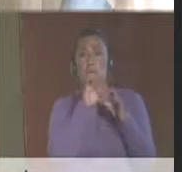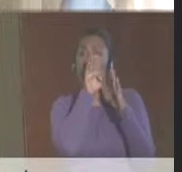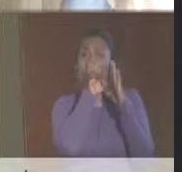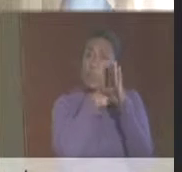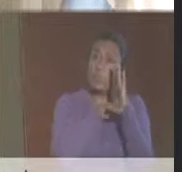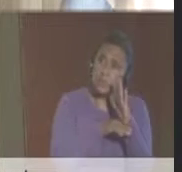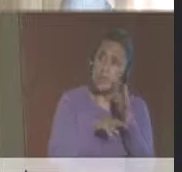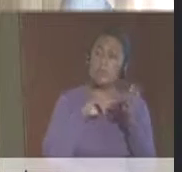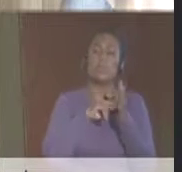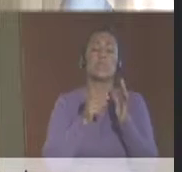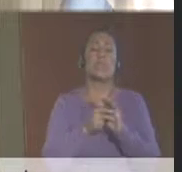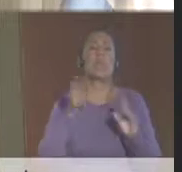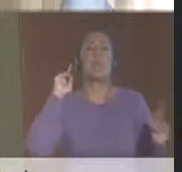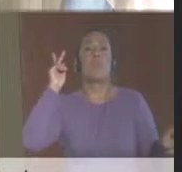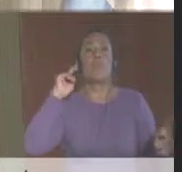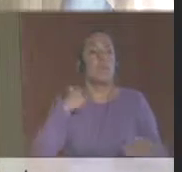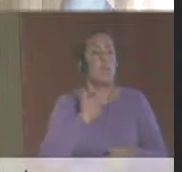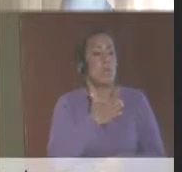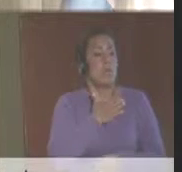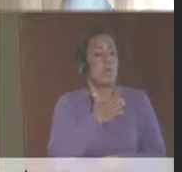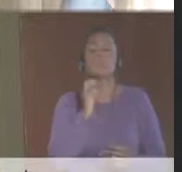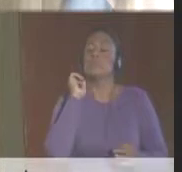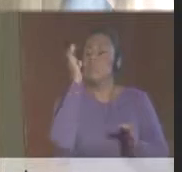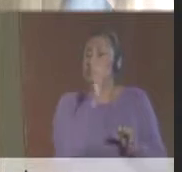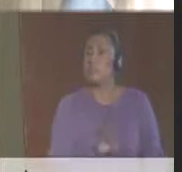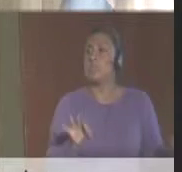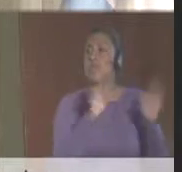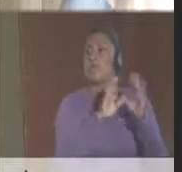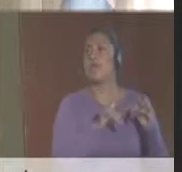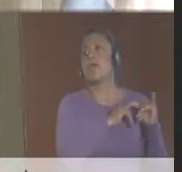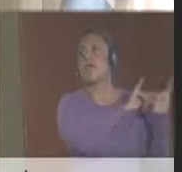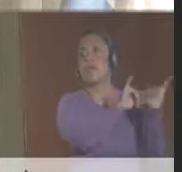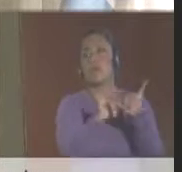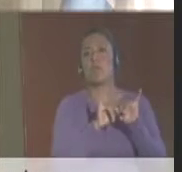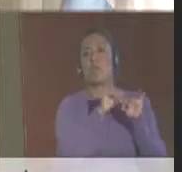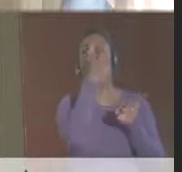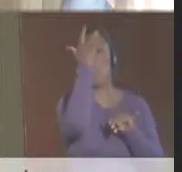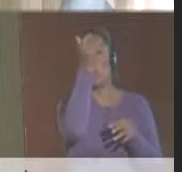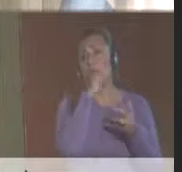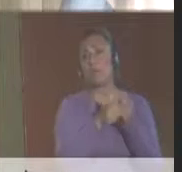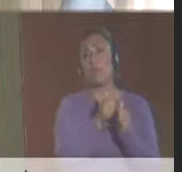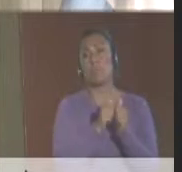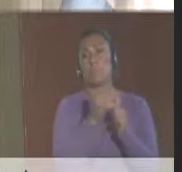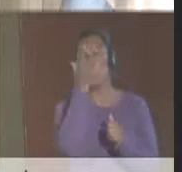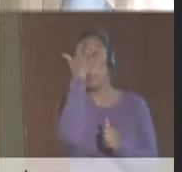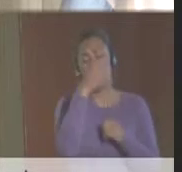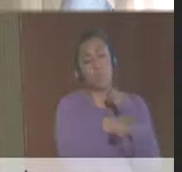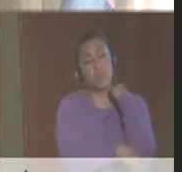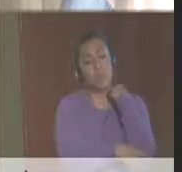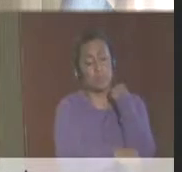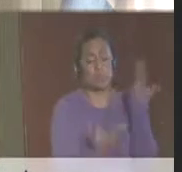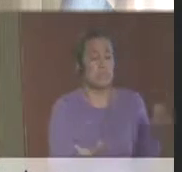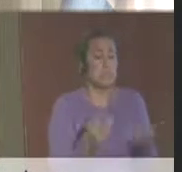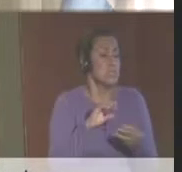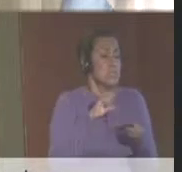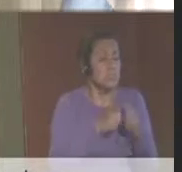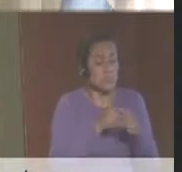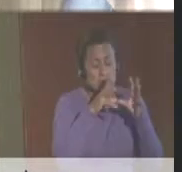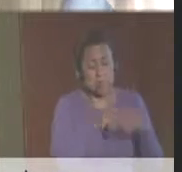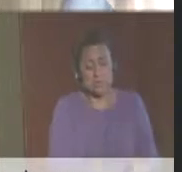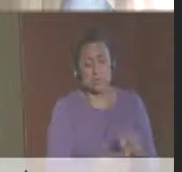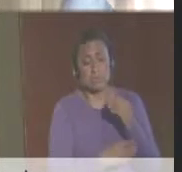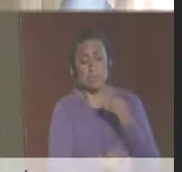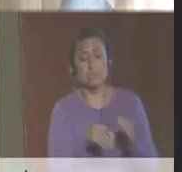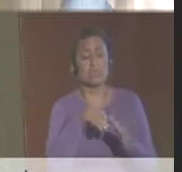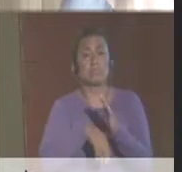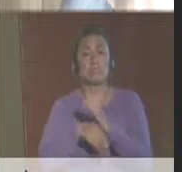risk reduction is basically a policy of equity, because when we have disasters, the ones that suffer the most are the ones who have the